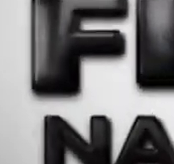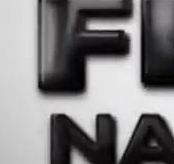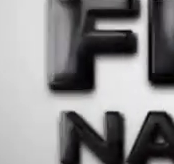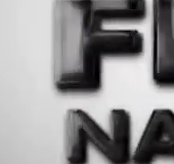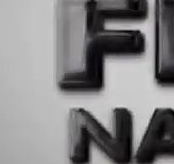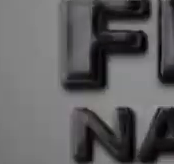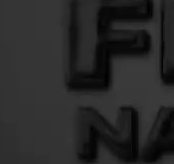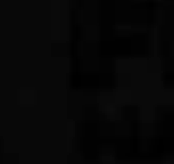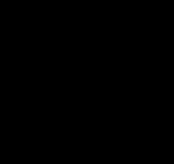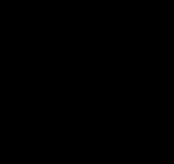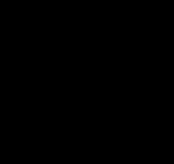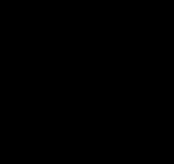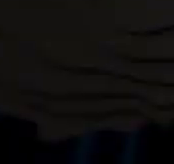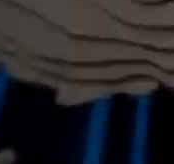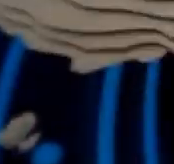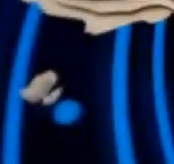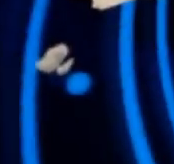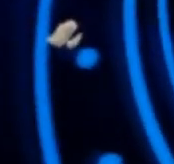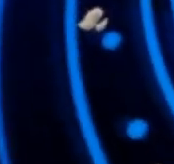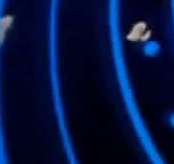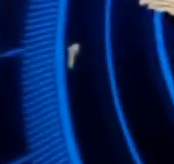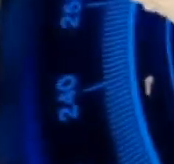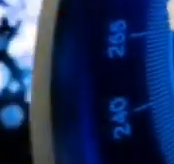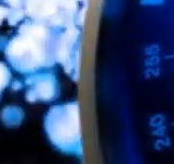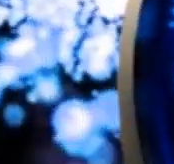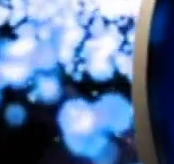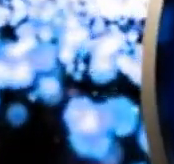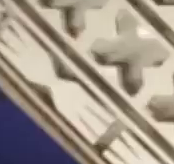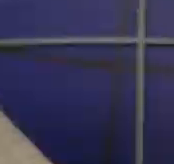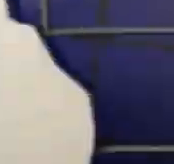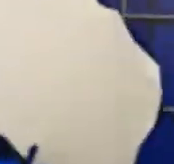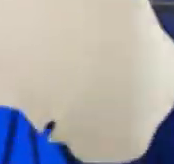Radio Fiji One, Nandomo Iviti.